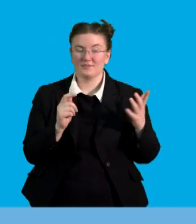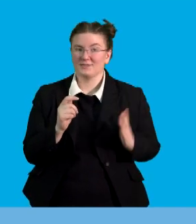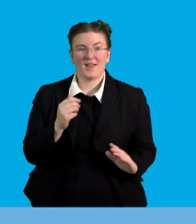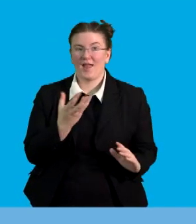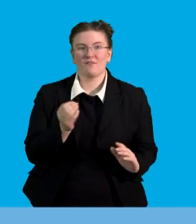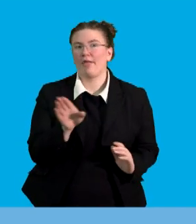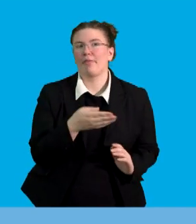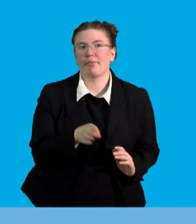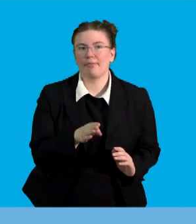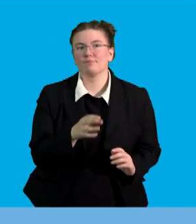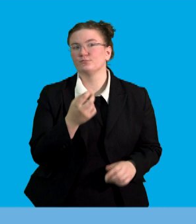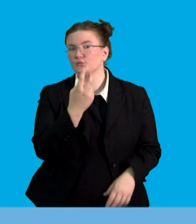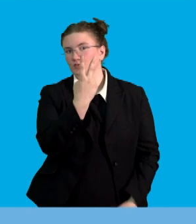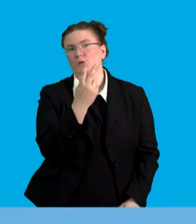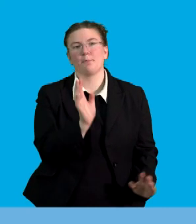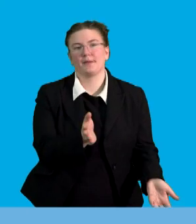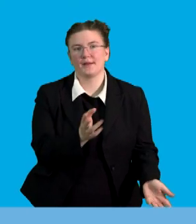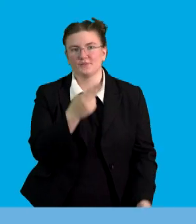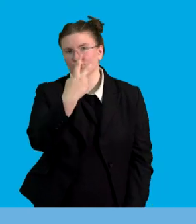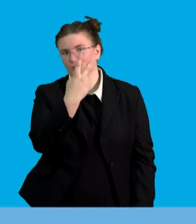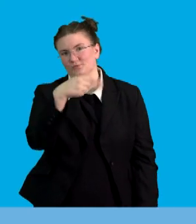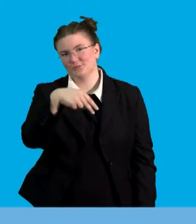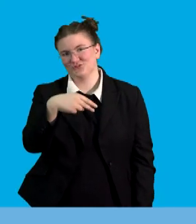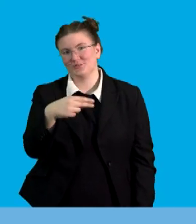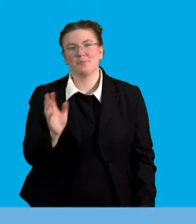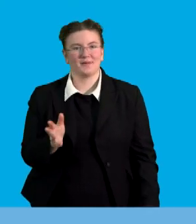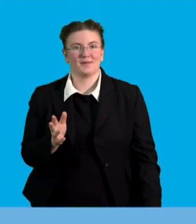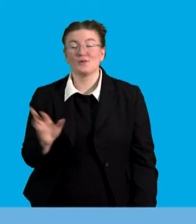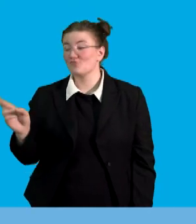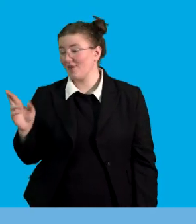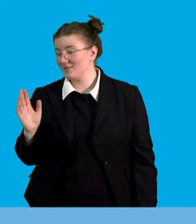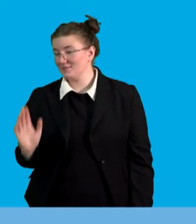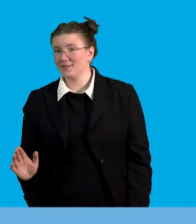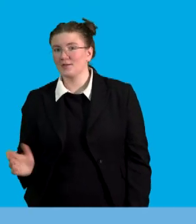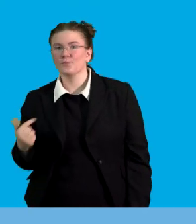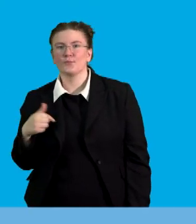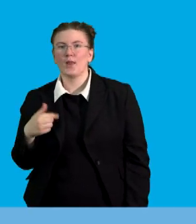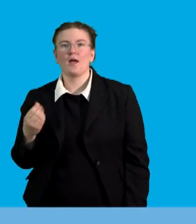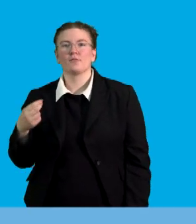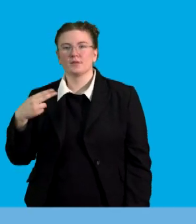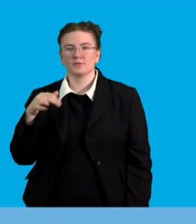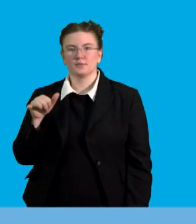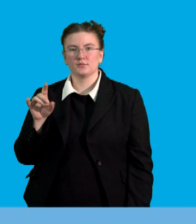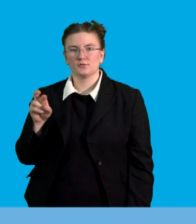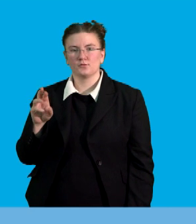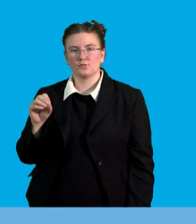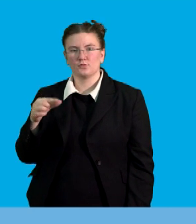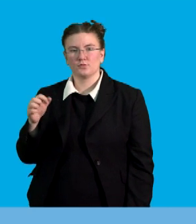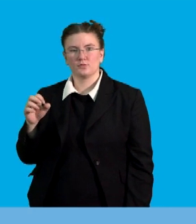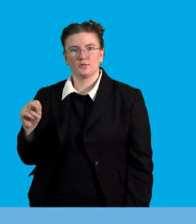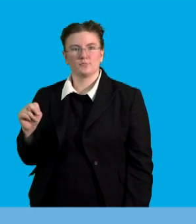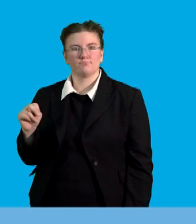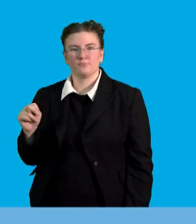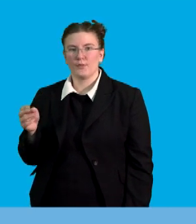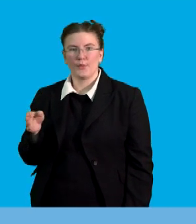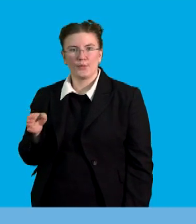side, so there's just the 2. Now, what about the right-hand side? So on this compound, we don't have hydrogen. We only